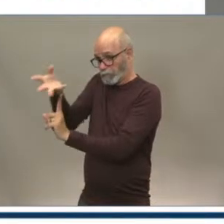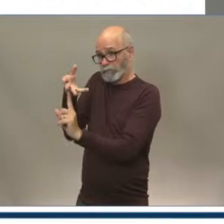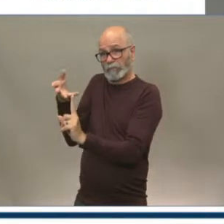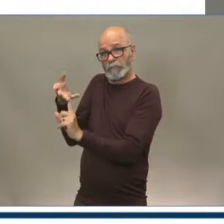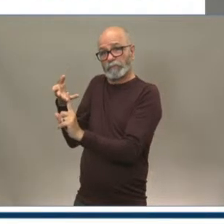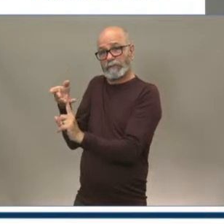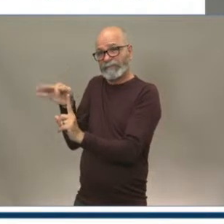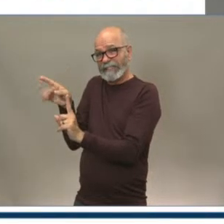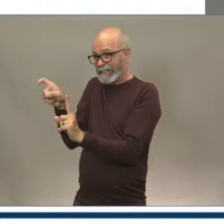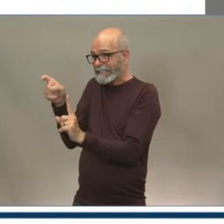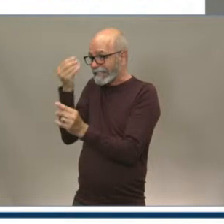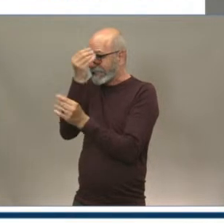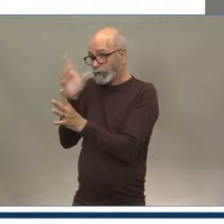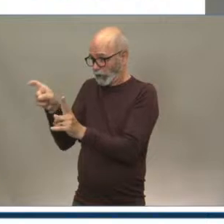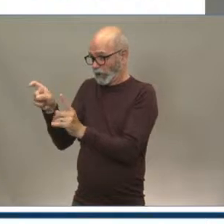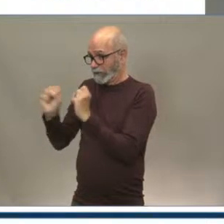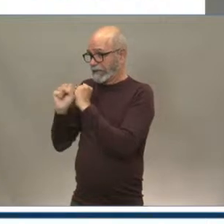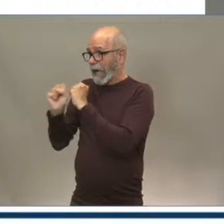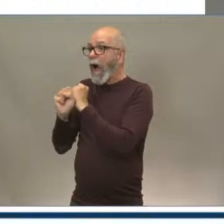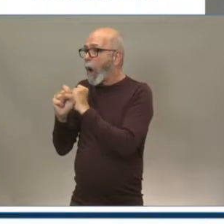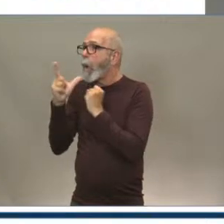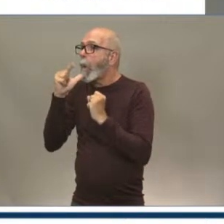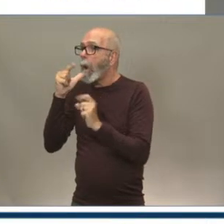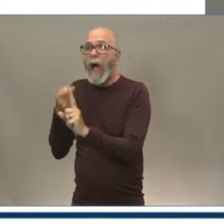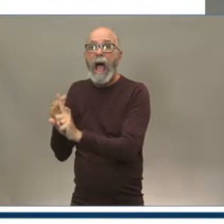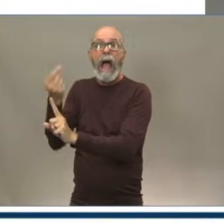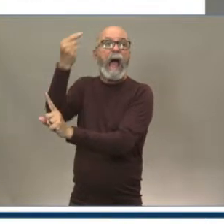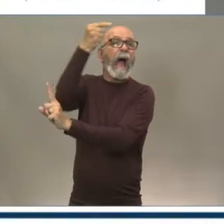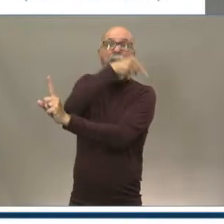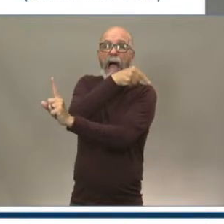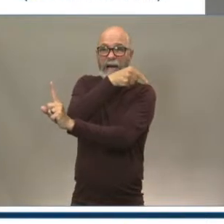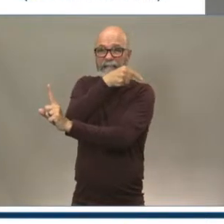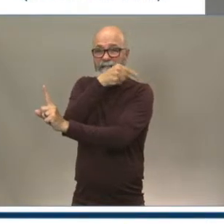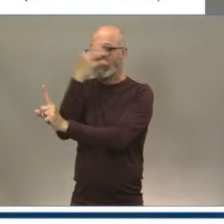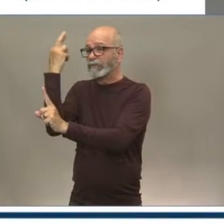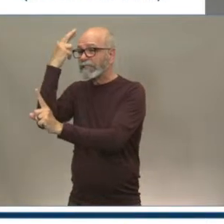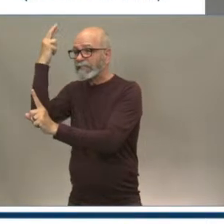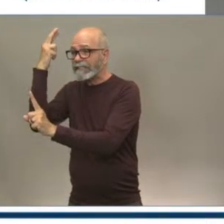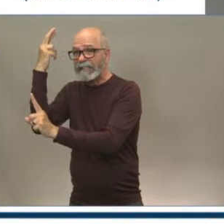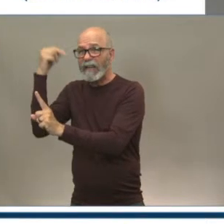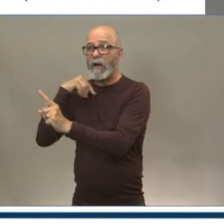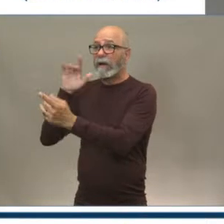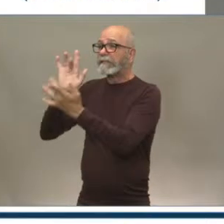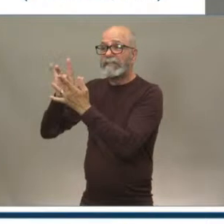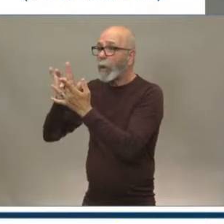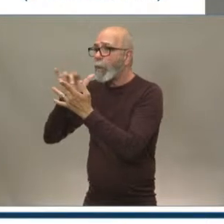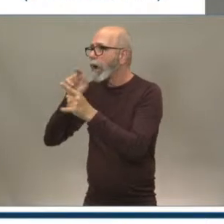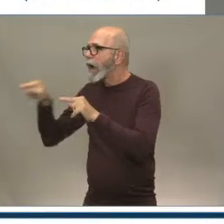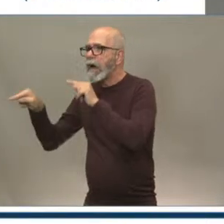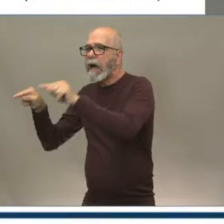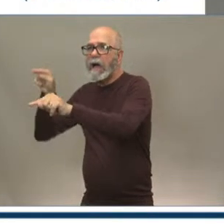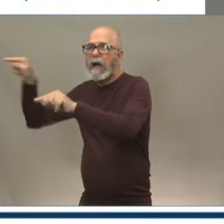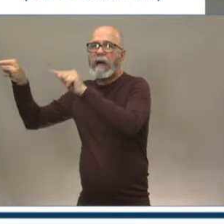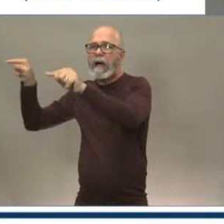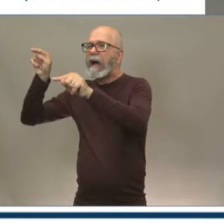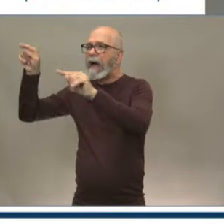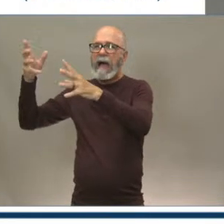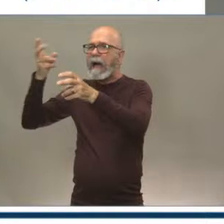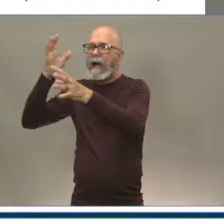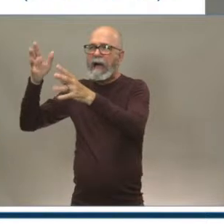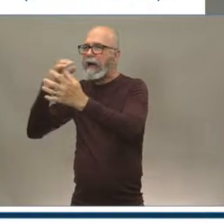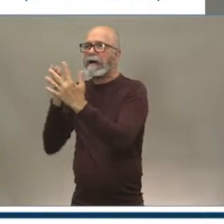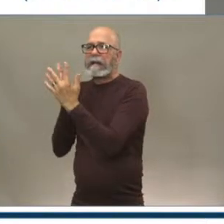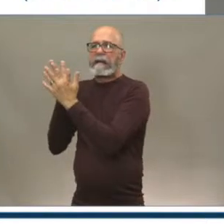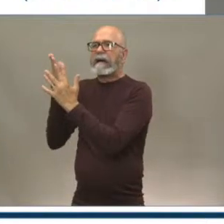public notification because we can't reach every contact directly, then we will do that public notification. But